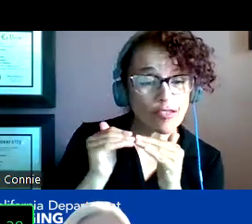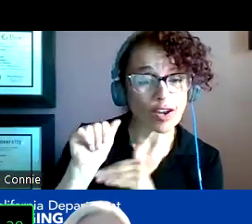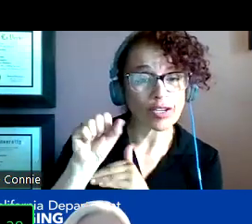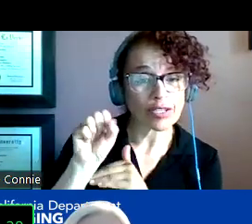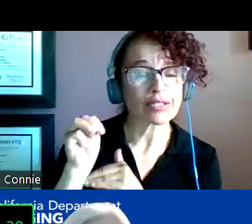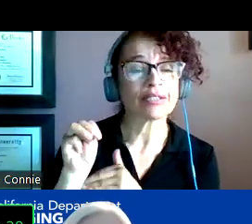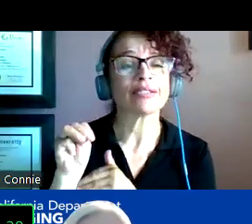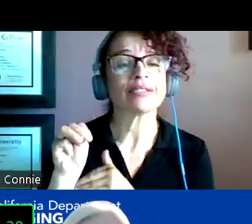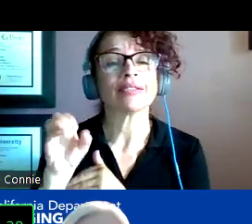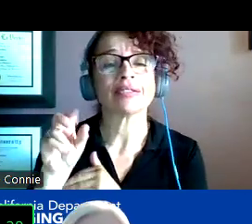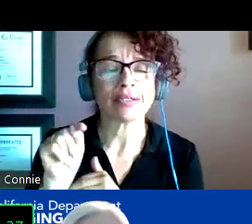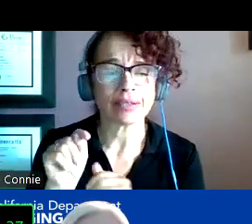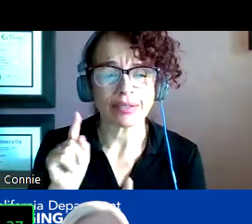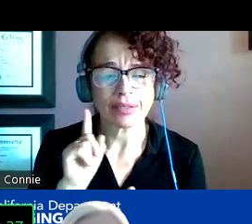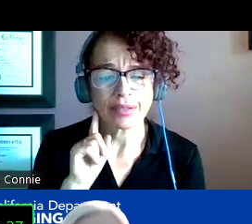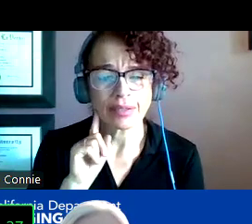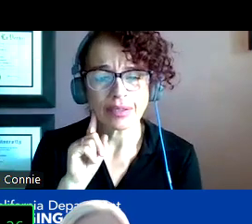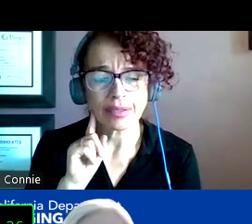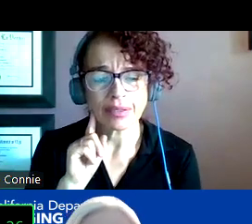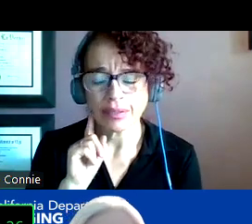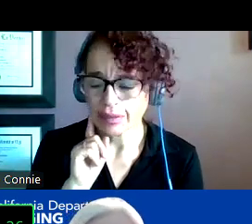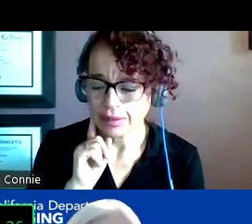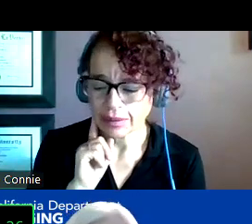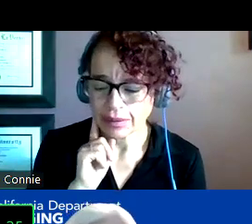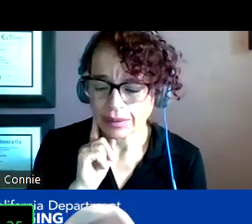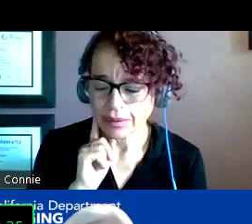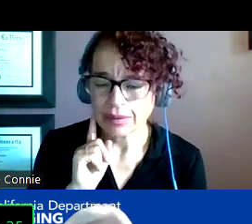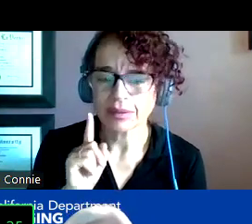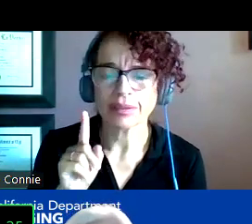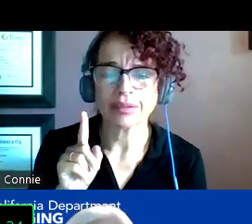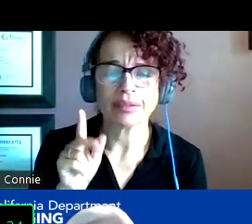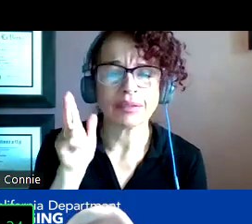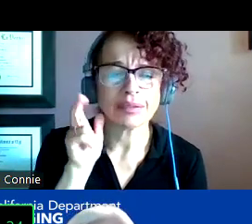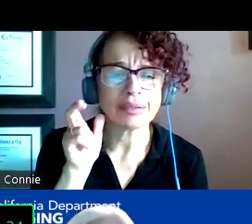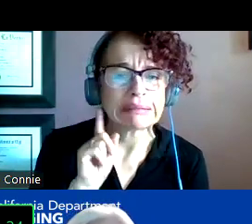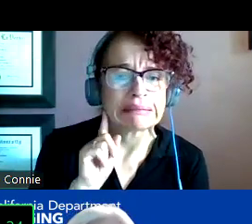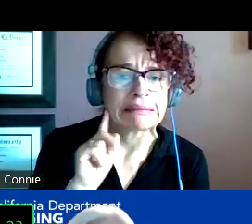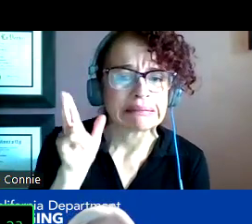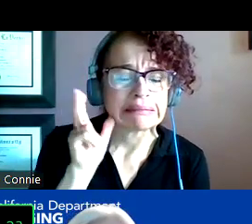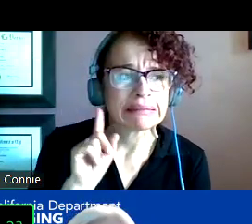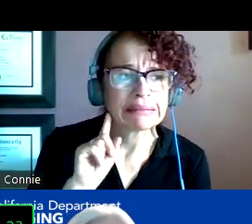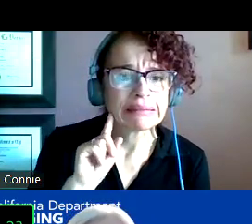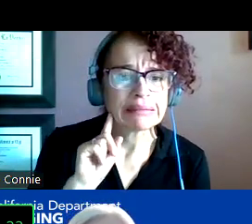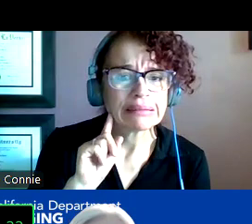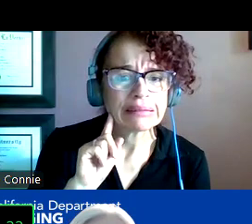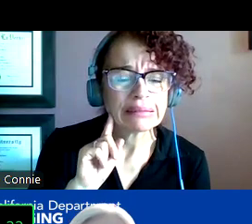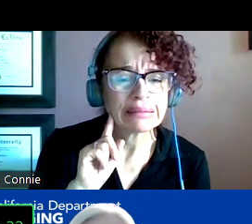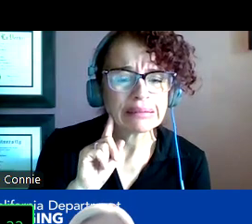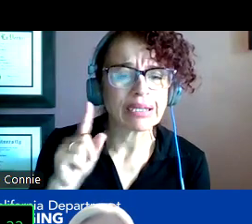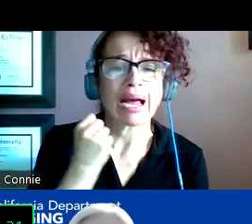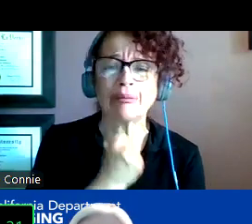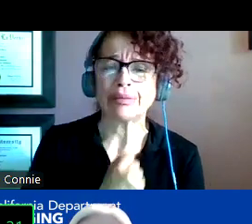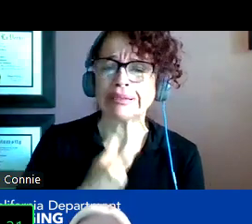Thank you. I will go back to the. I'm